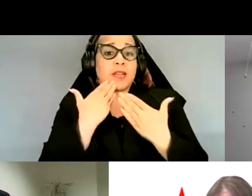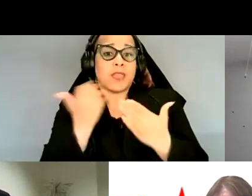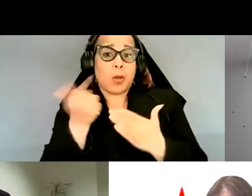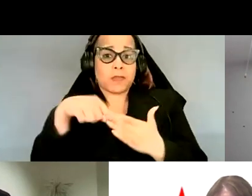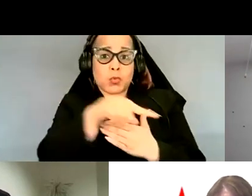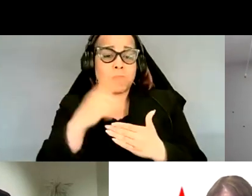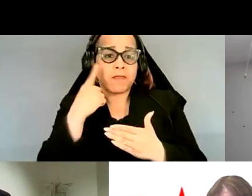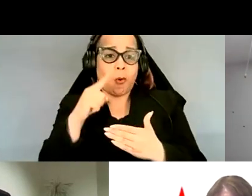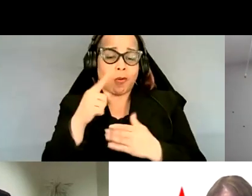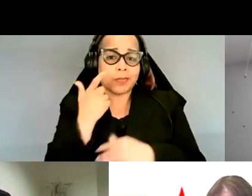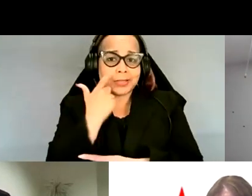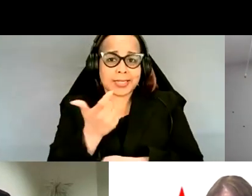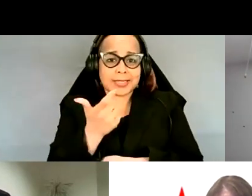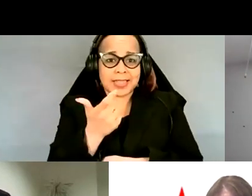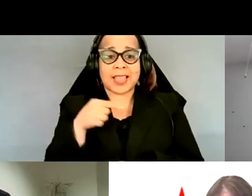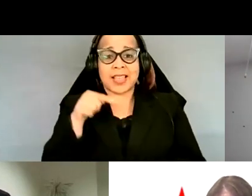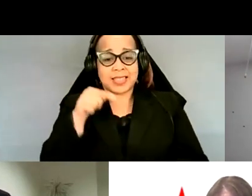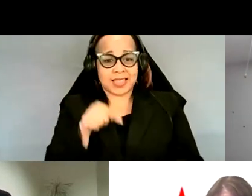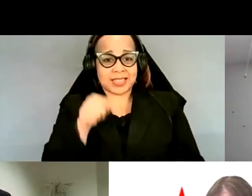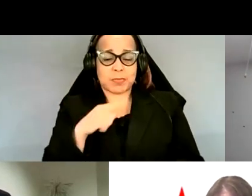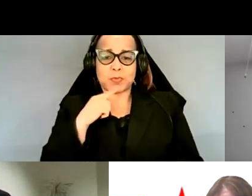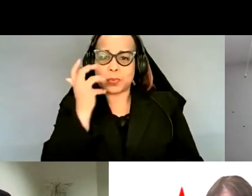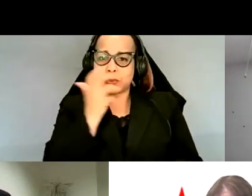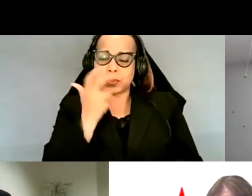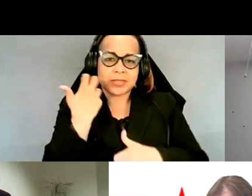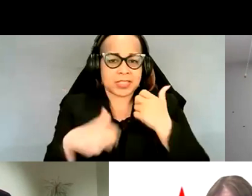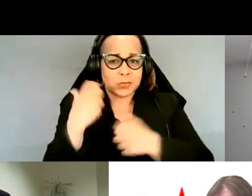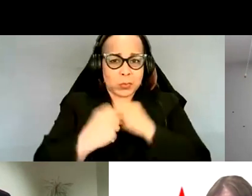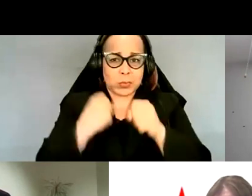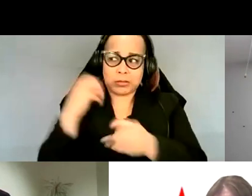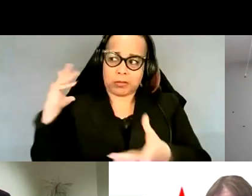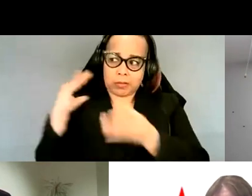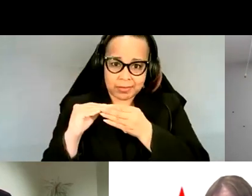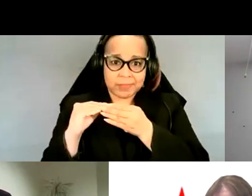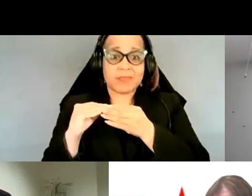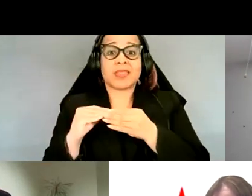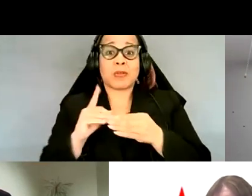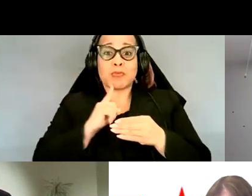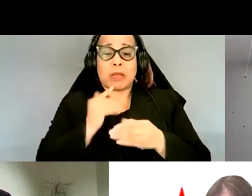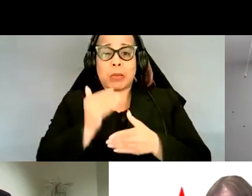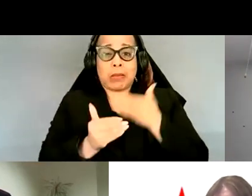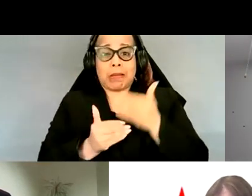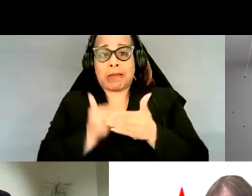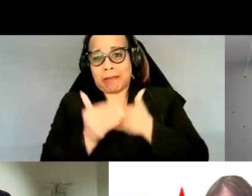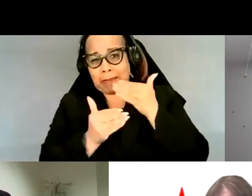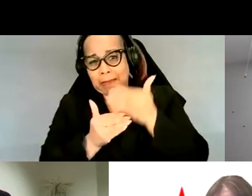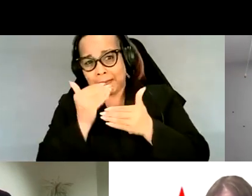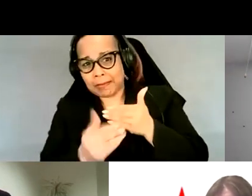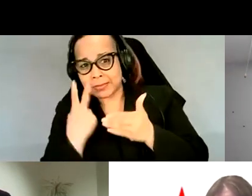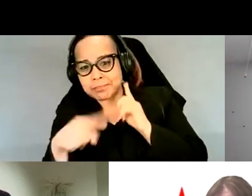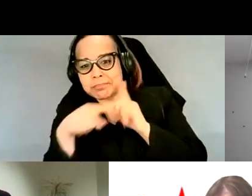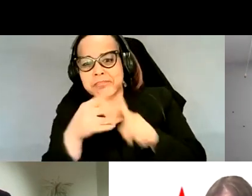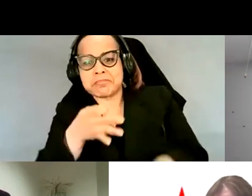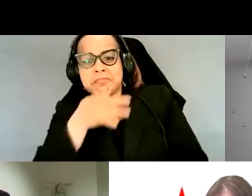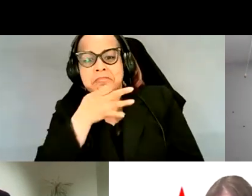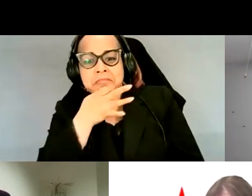for attending. This has been an incredibly difficult year. The light is at the end of the tunnel, as the mayor likes to say. And